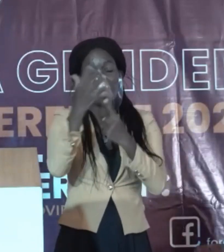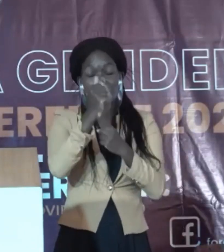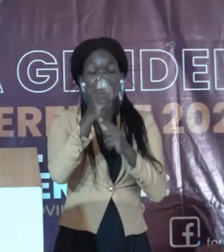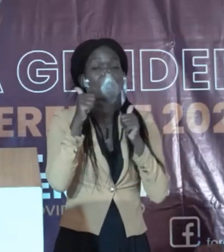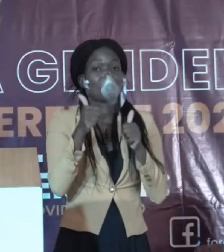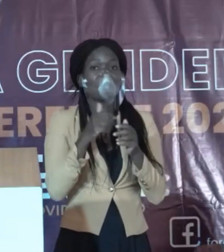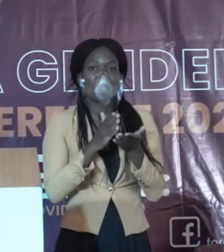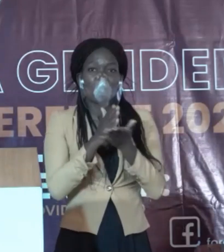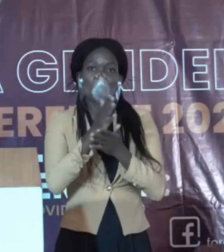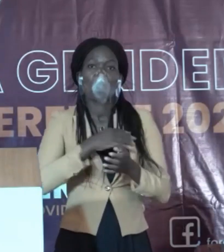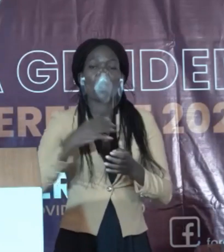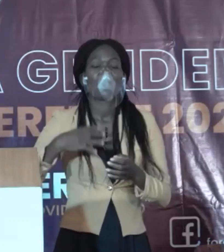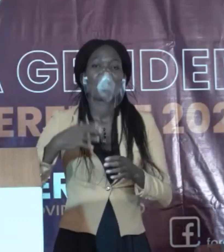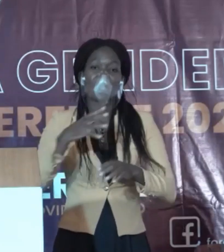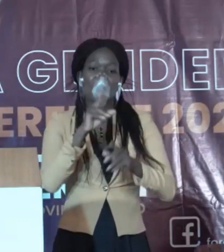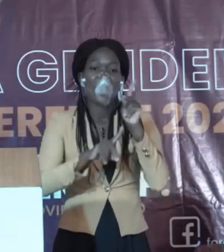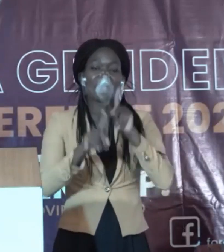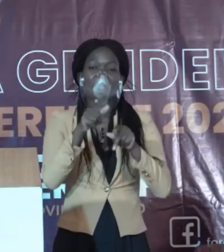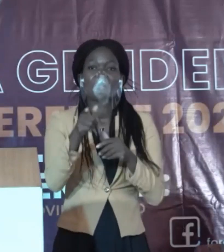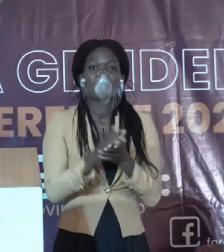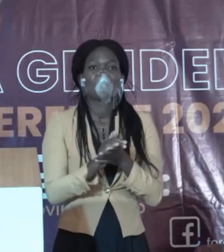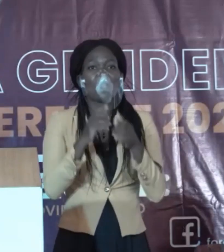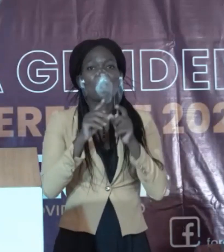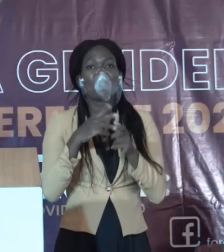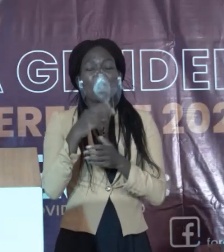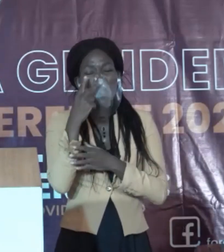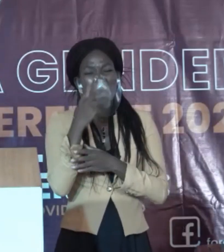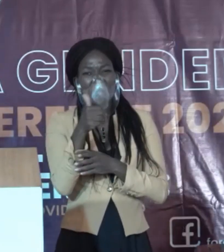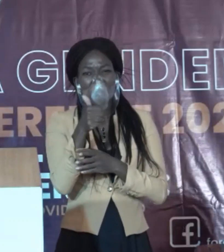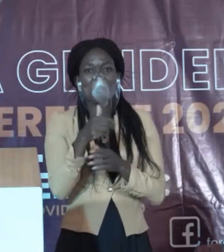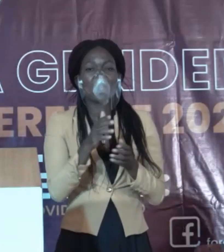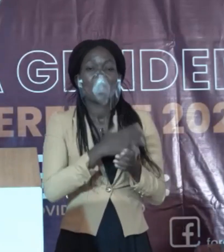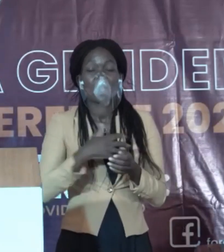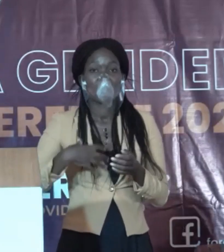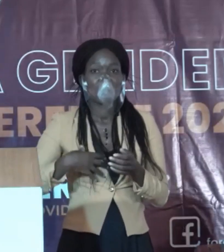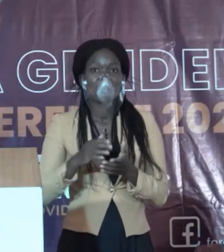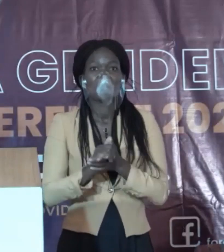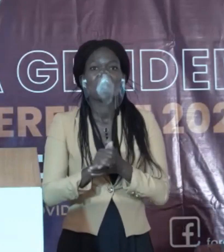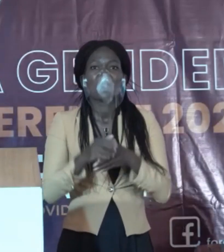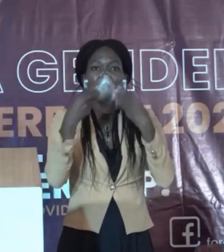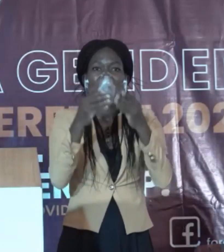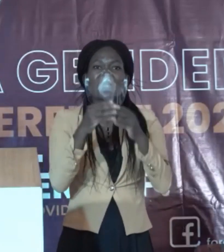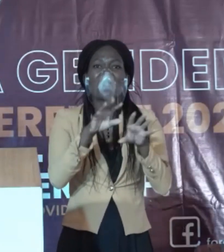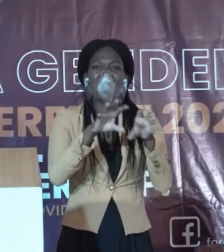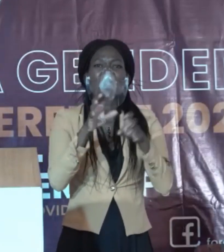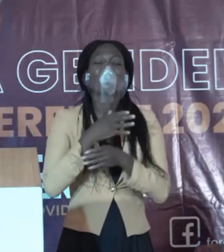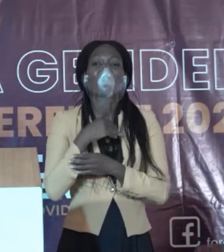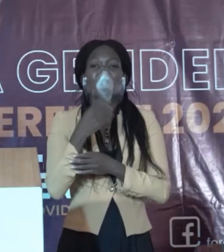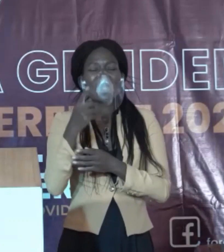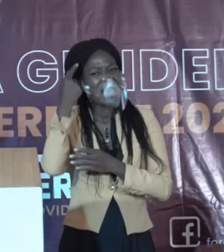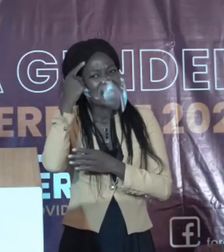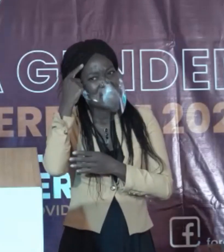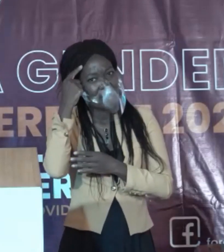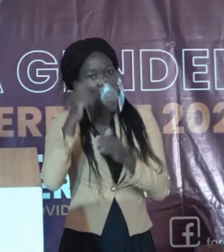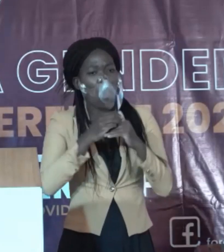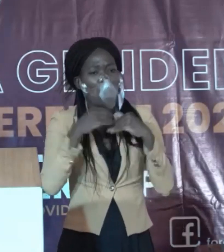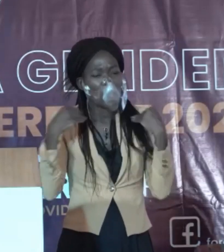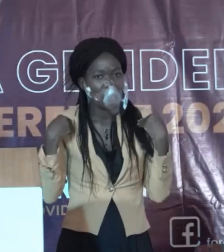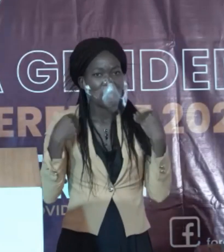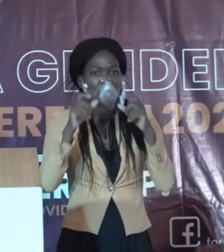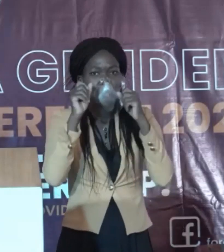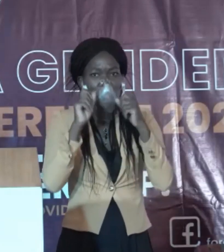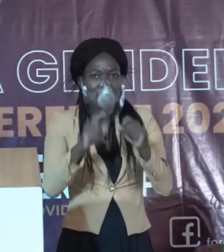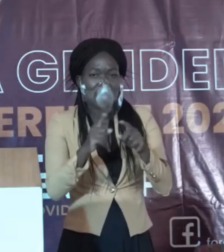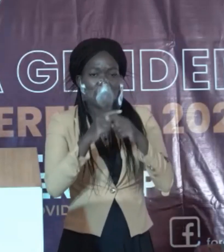women's participation. However, we must ensure that women are equipped with the necessary resources, skills, opportunities to start and grow